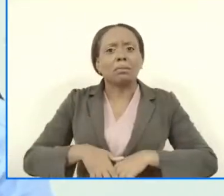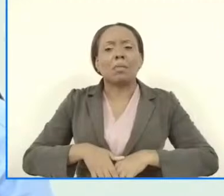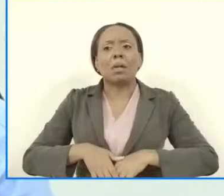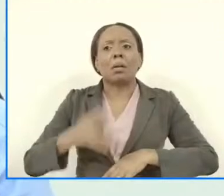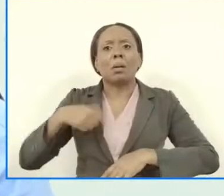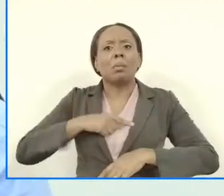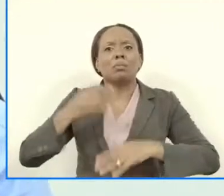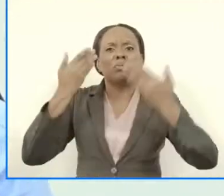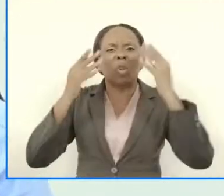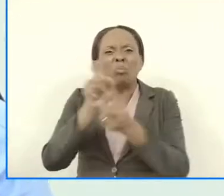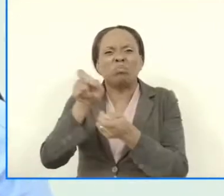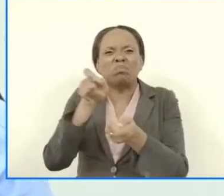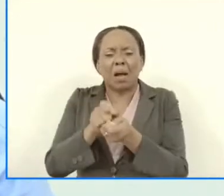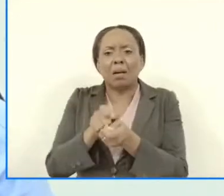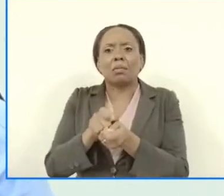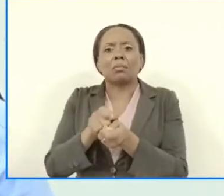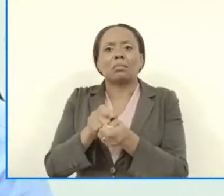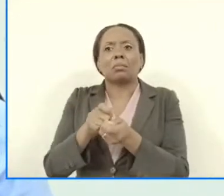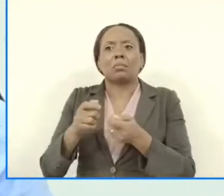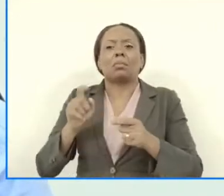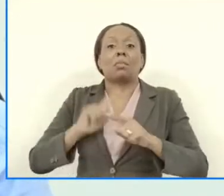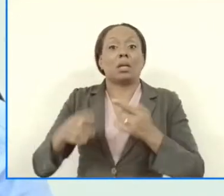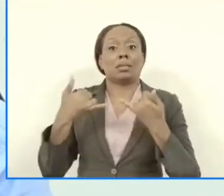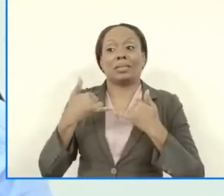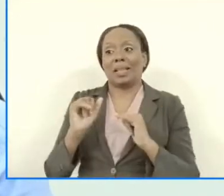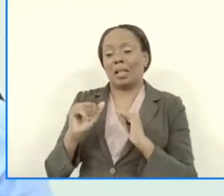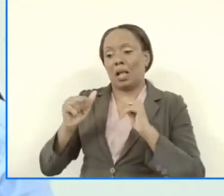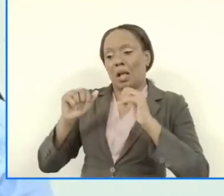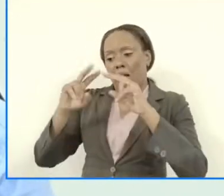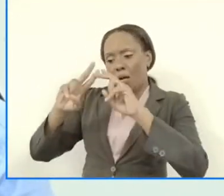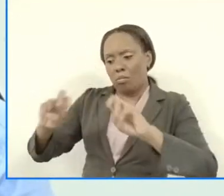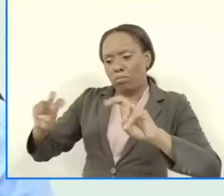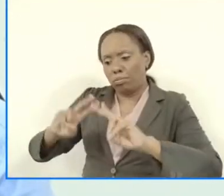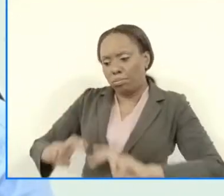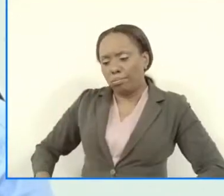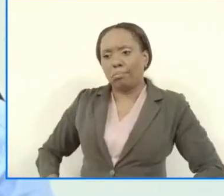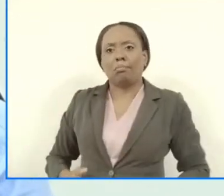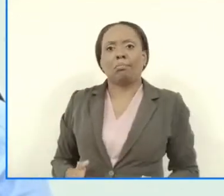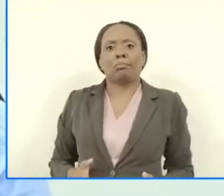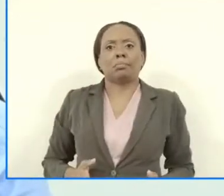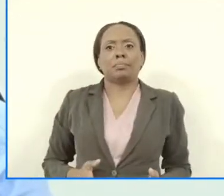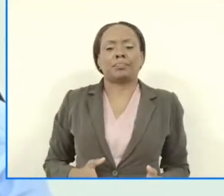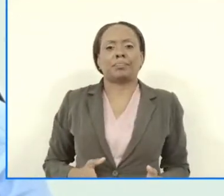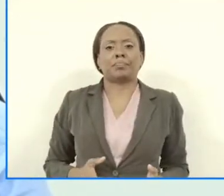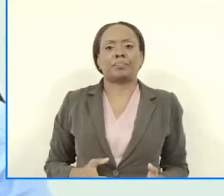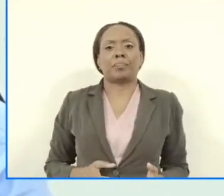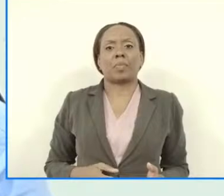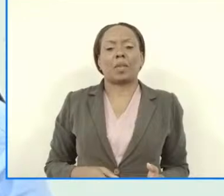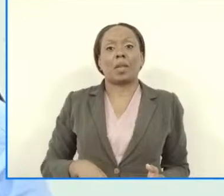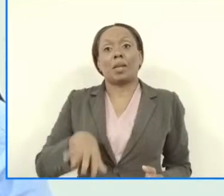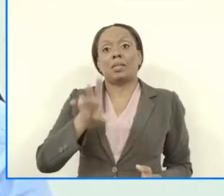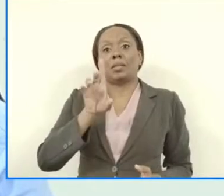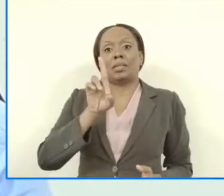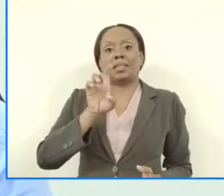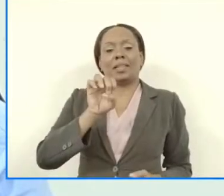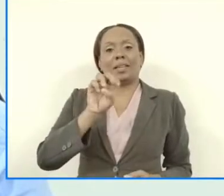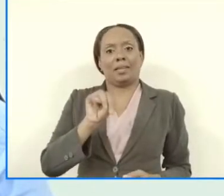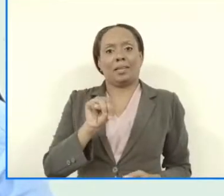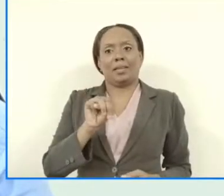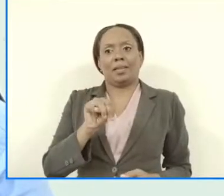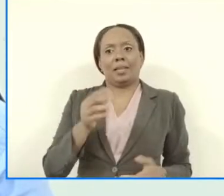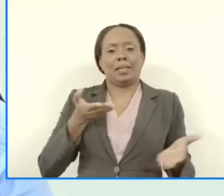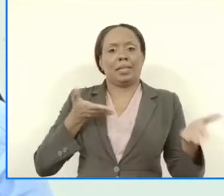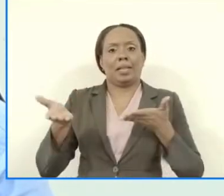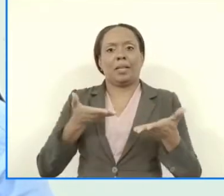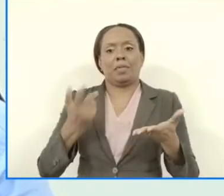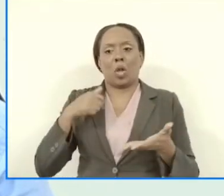value is. The assessment is going on as we speak now. The DM Statistical Services, we're